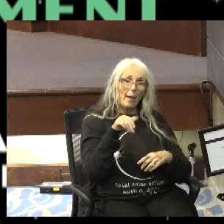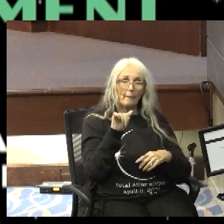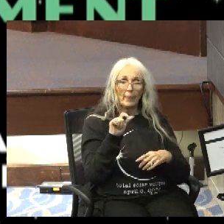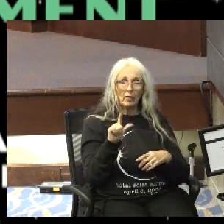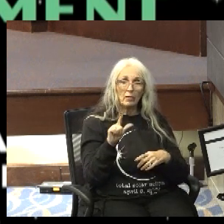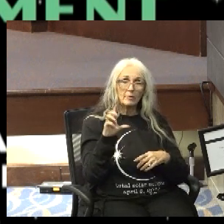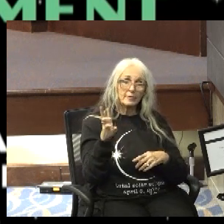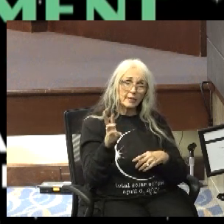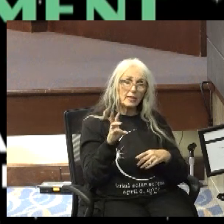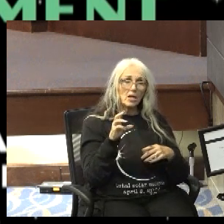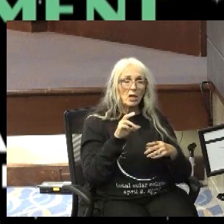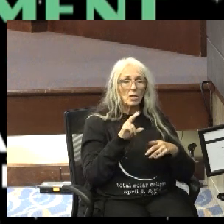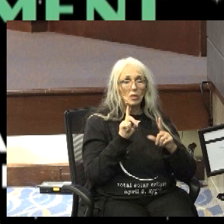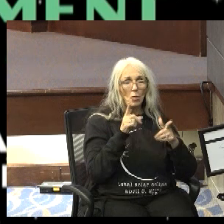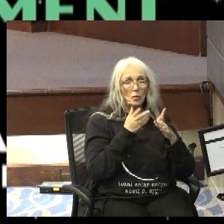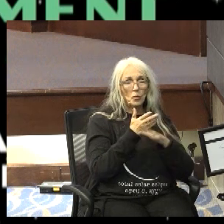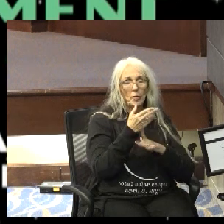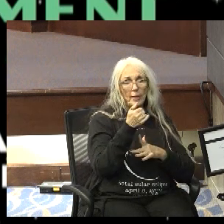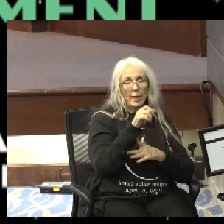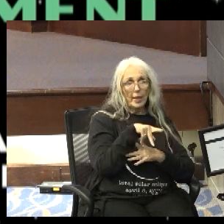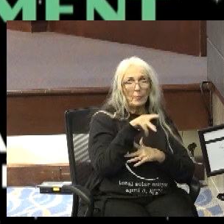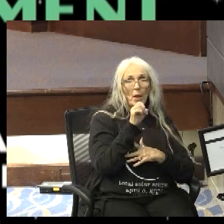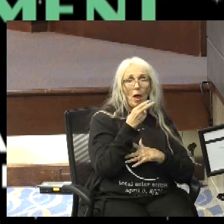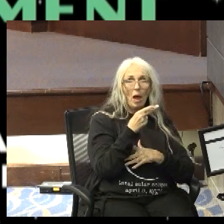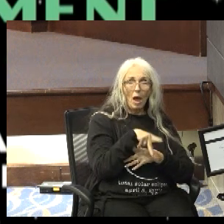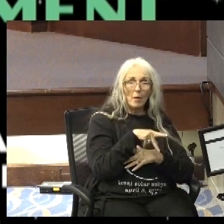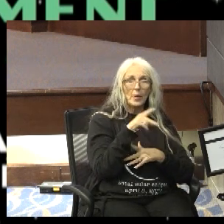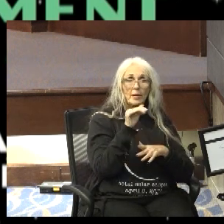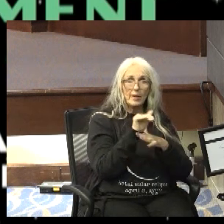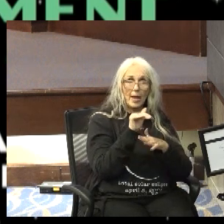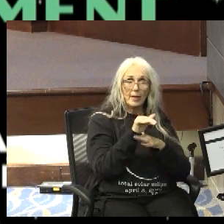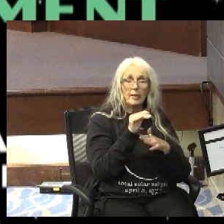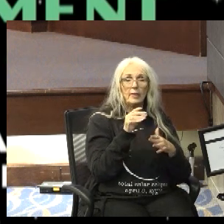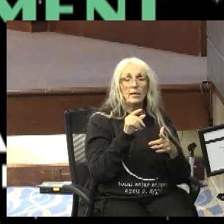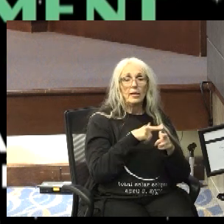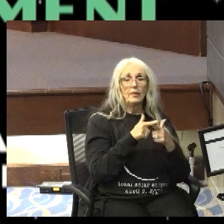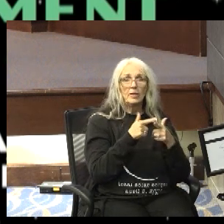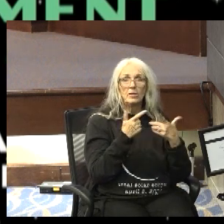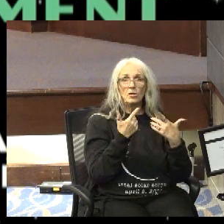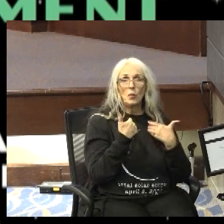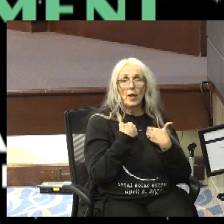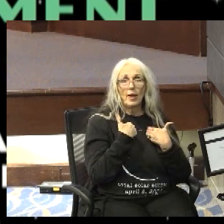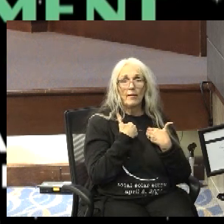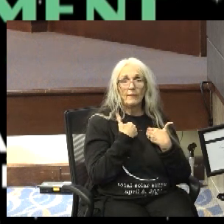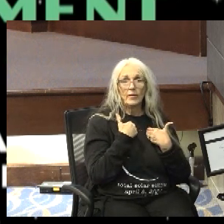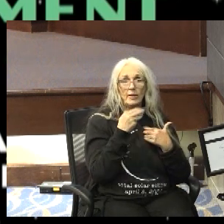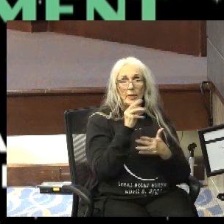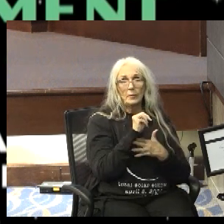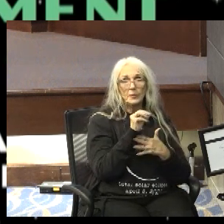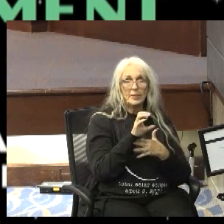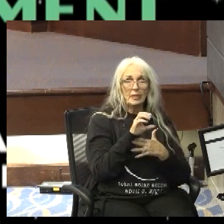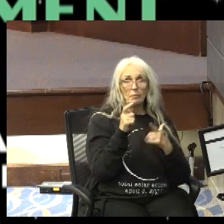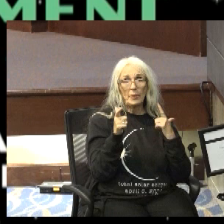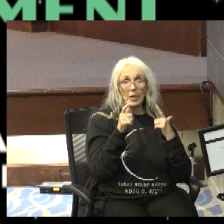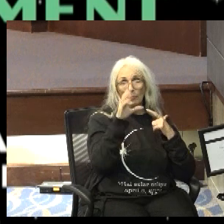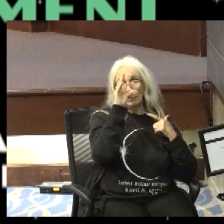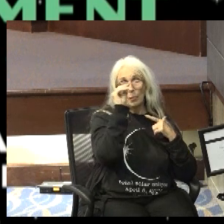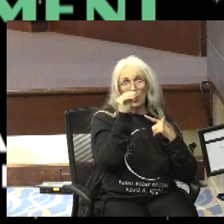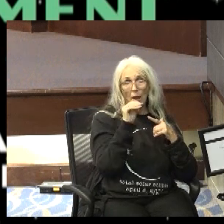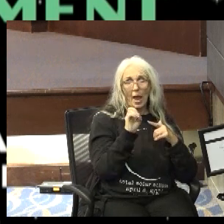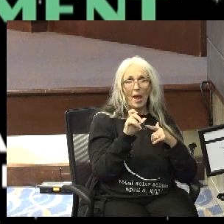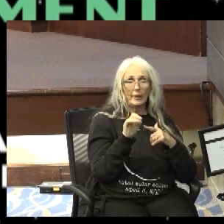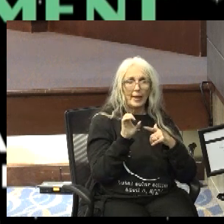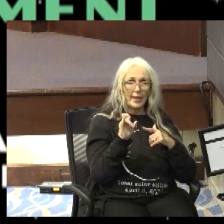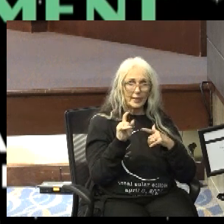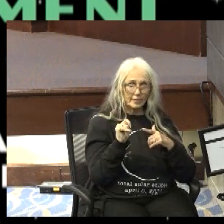Journey Through Hip Hop Night is what we're tagging it as we have The MC, Big Boy of Outkast, you